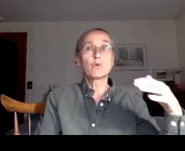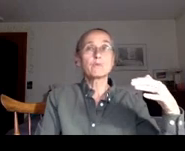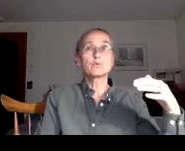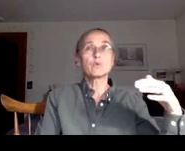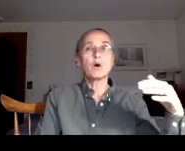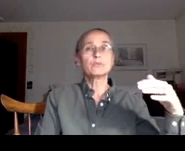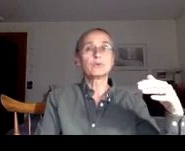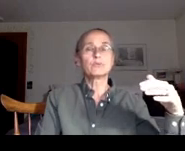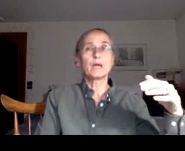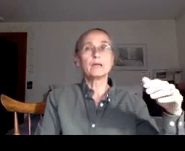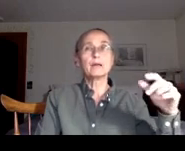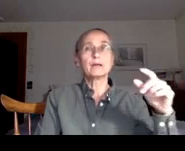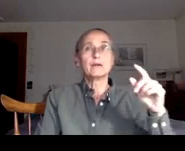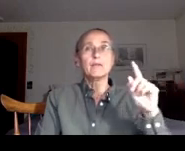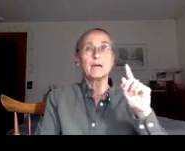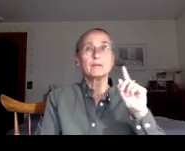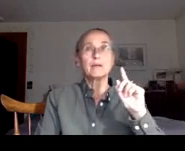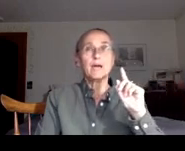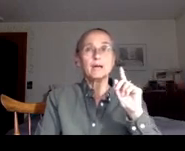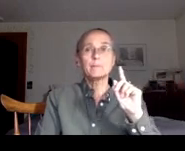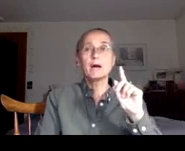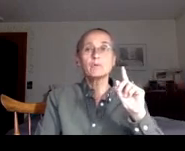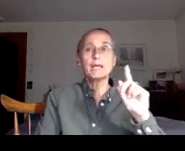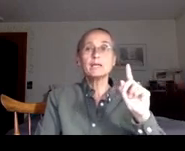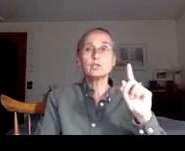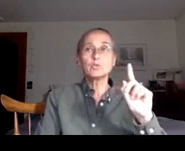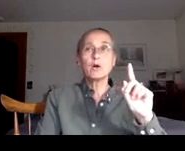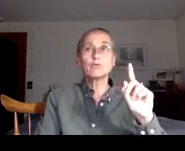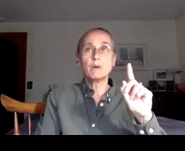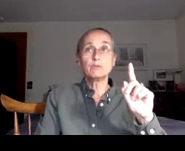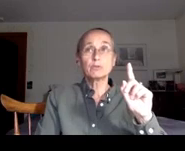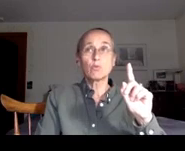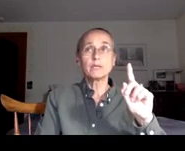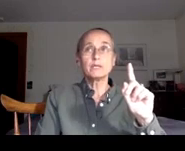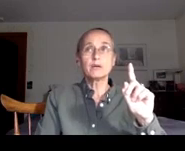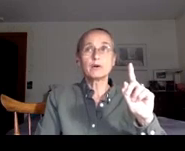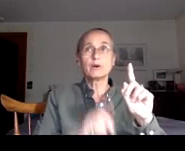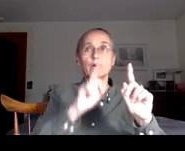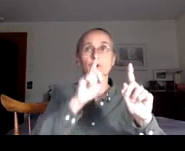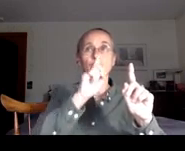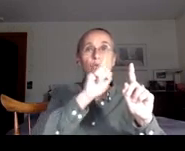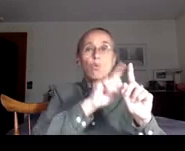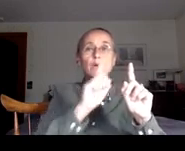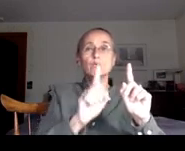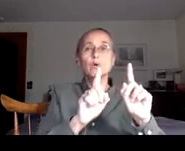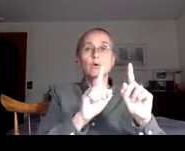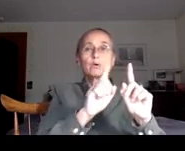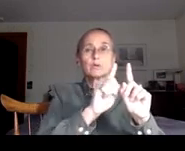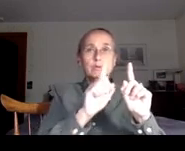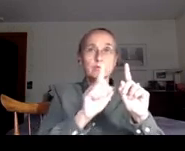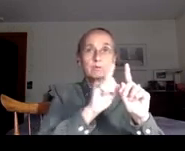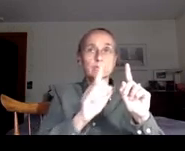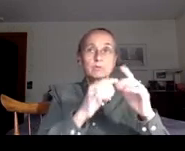Developmental norms would also say that at about age 12 months or 1 year, one